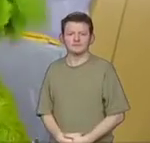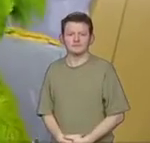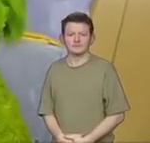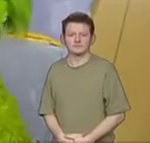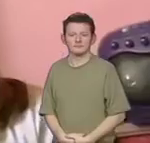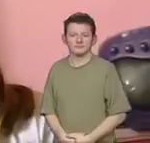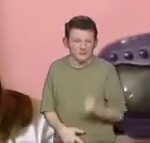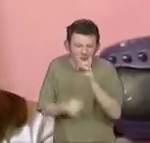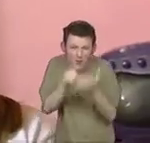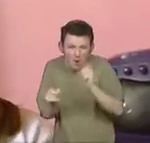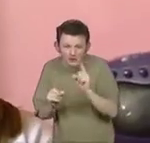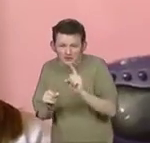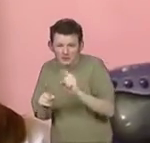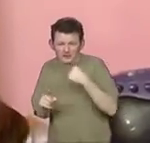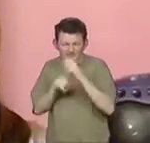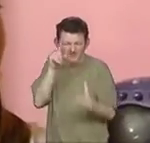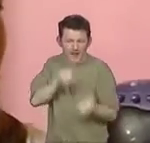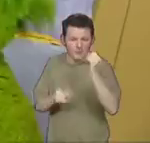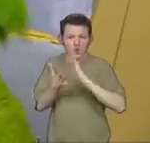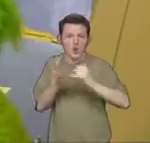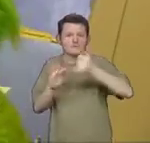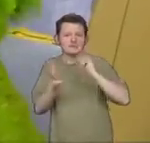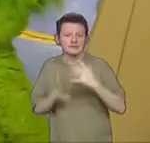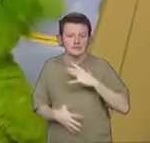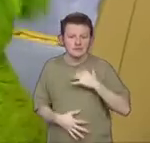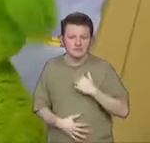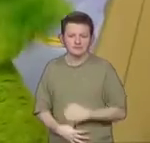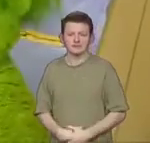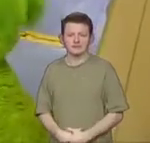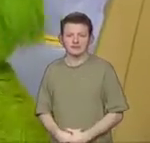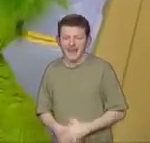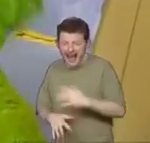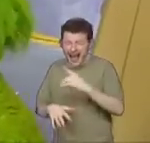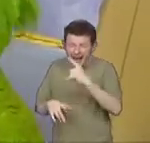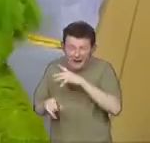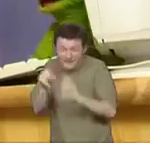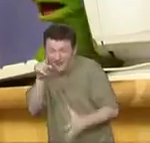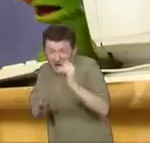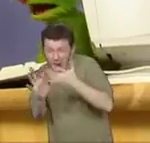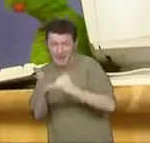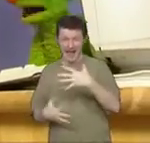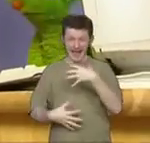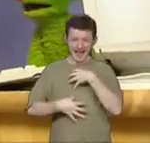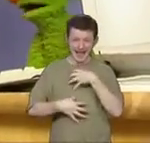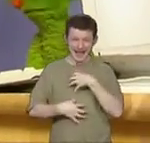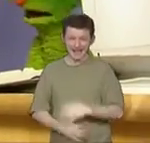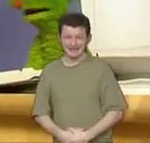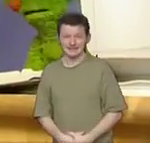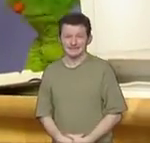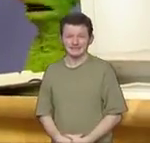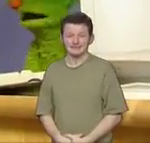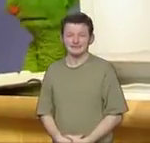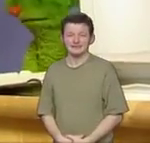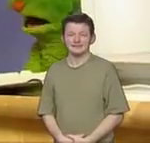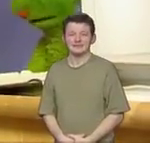trying to find out? I'm trying to find out about Hoobs. You're trying to find out all about Hoobs? Because we're trying to find out